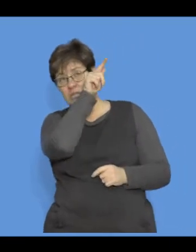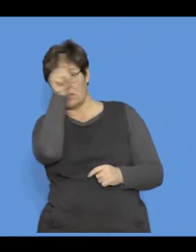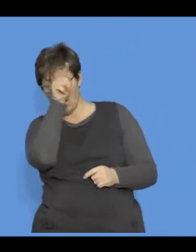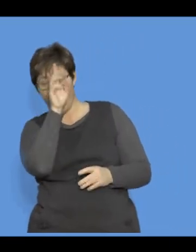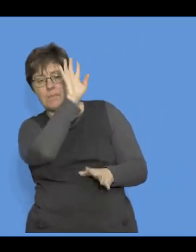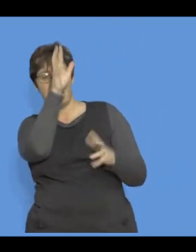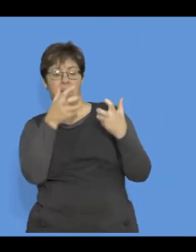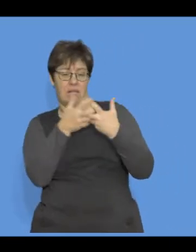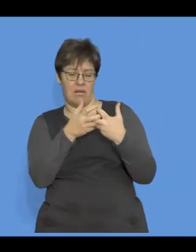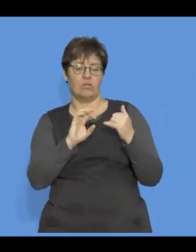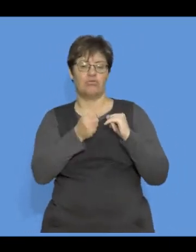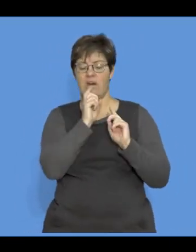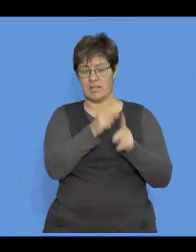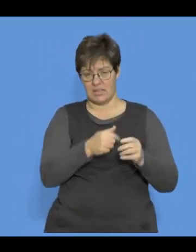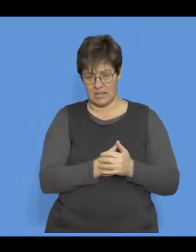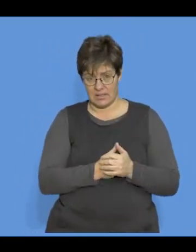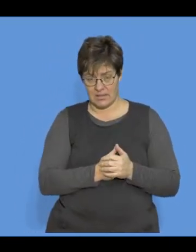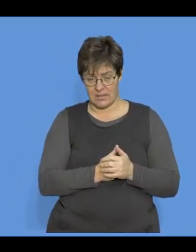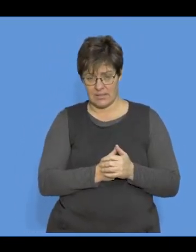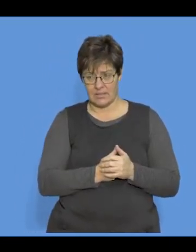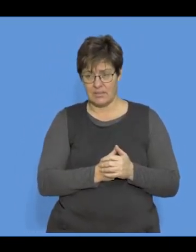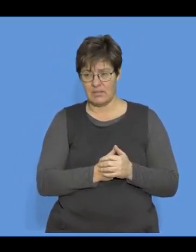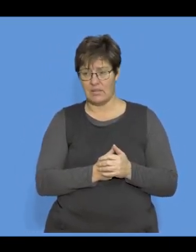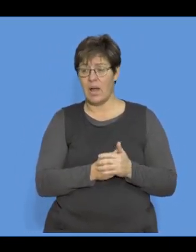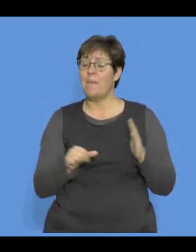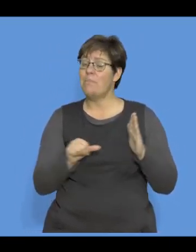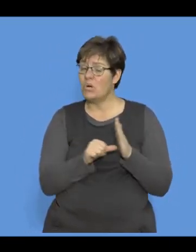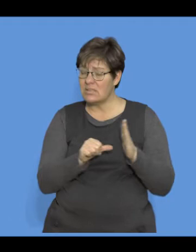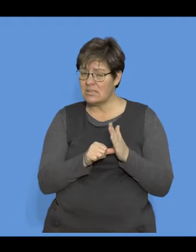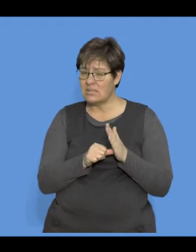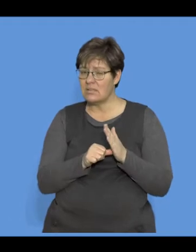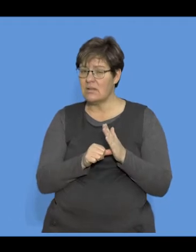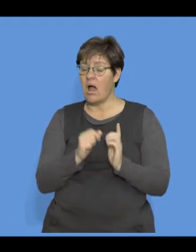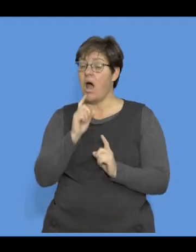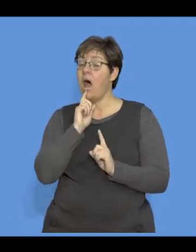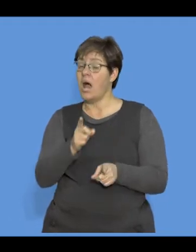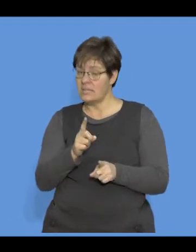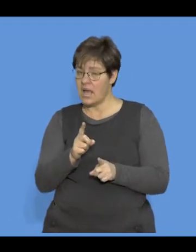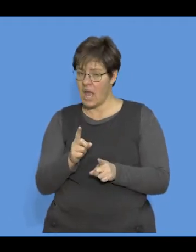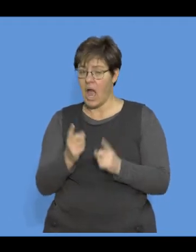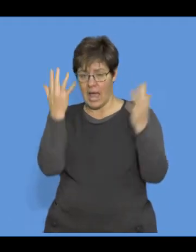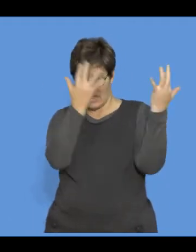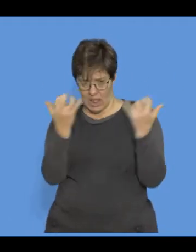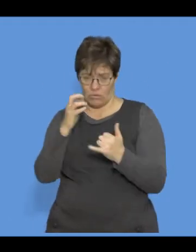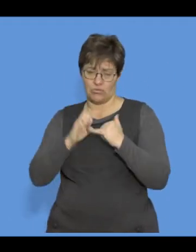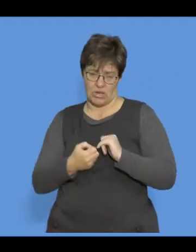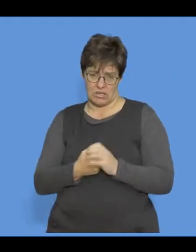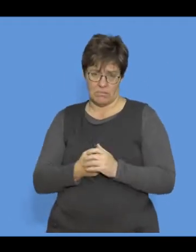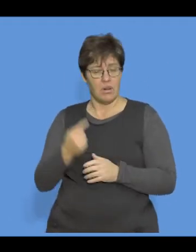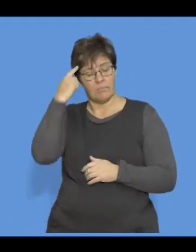then you try and answer it. Very important. You should try and calculate an answer with a multiple choice question. Don't